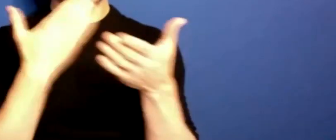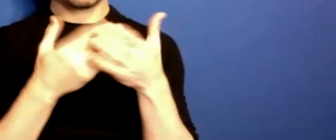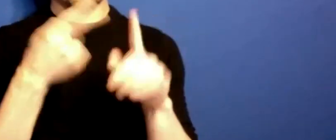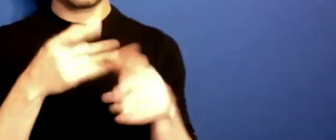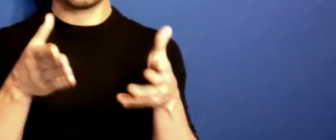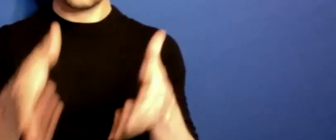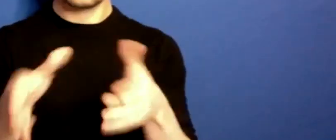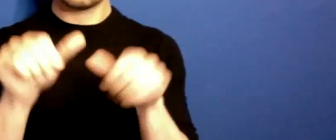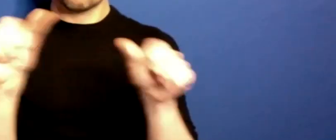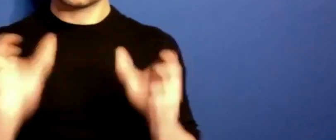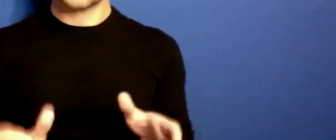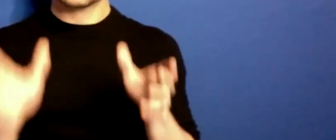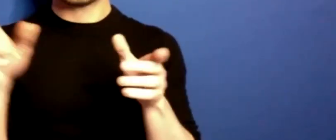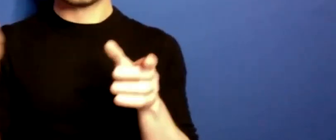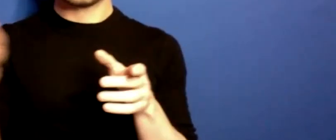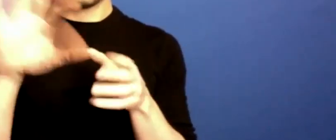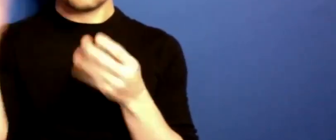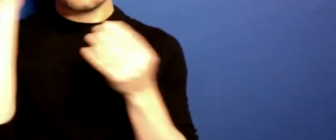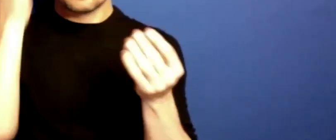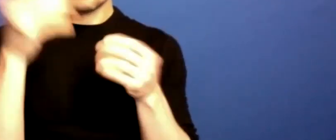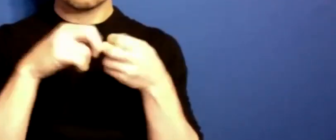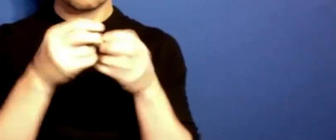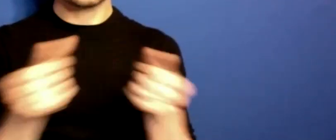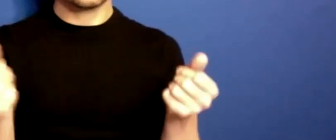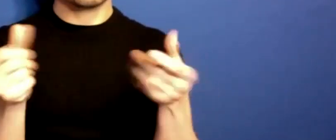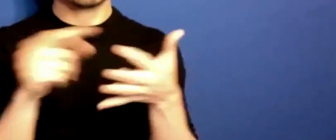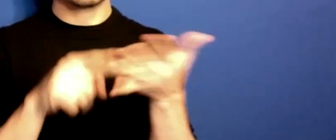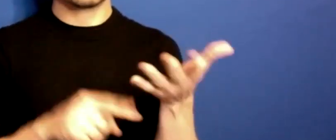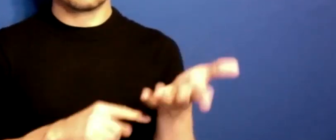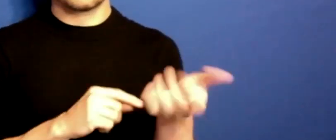architects, think and problem solve. And,